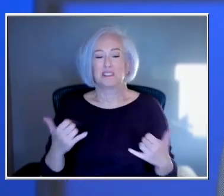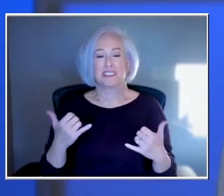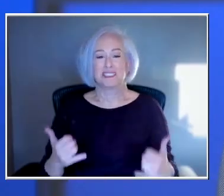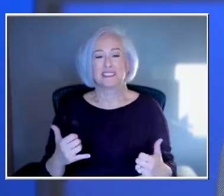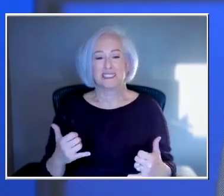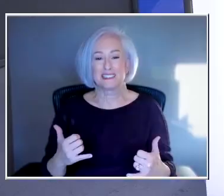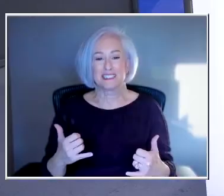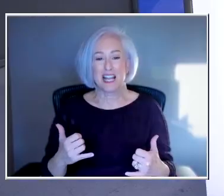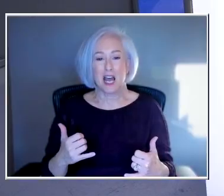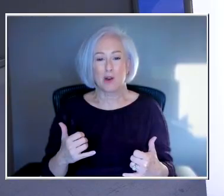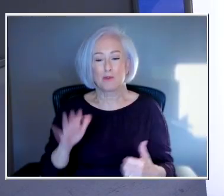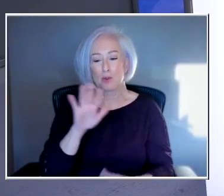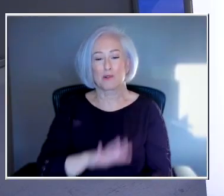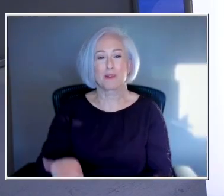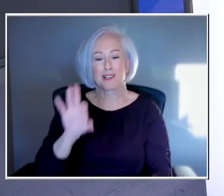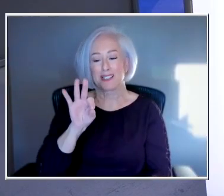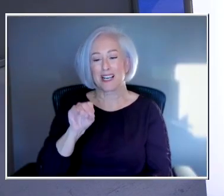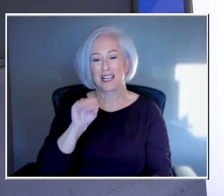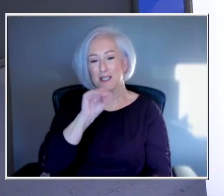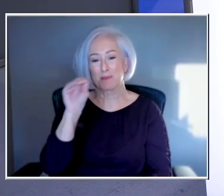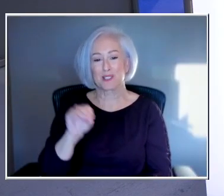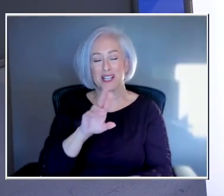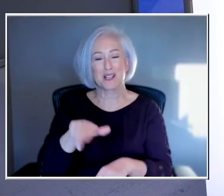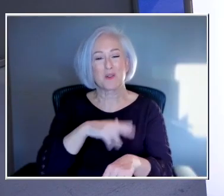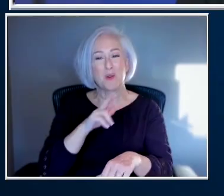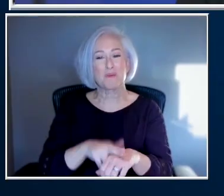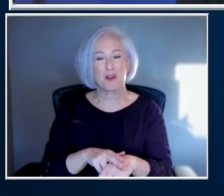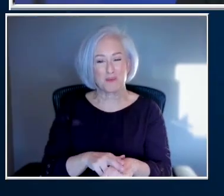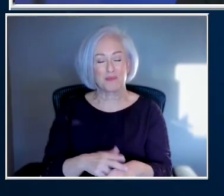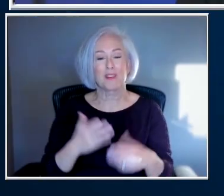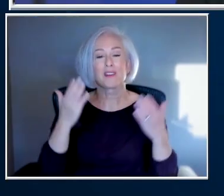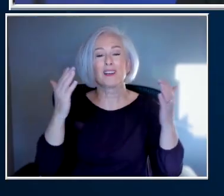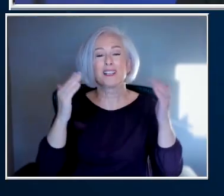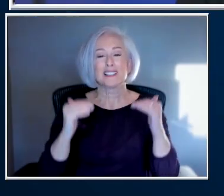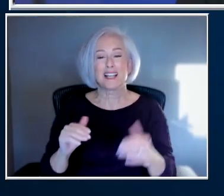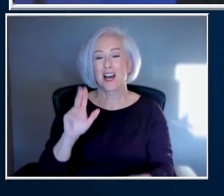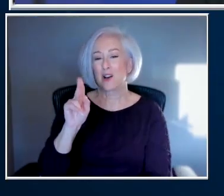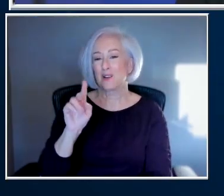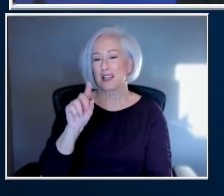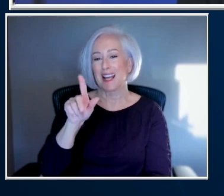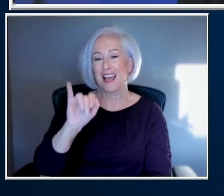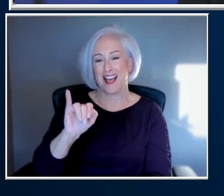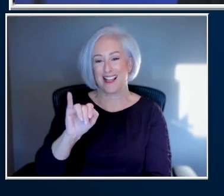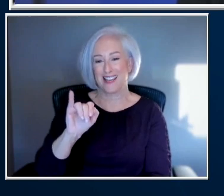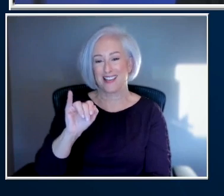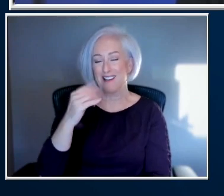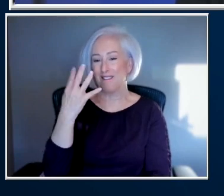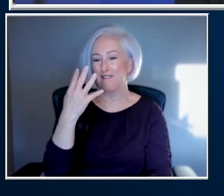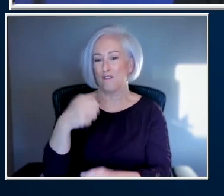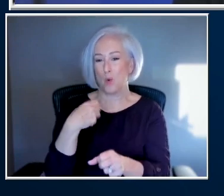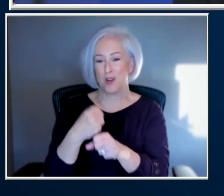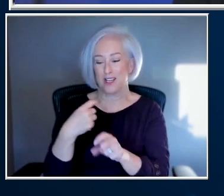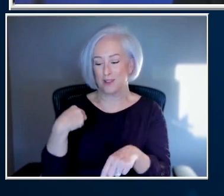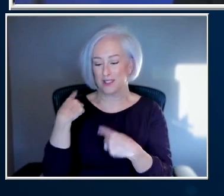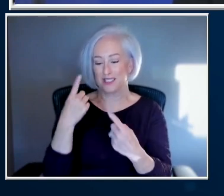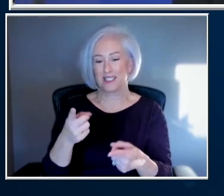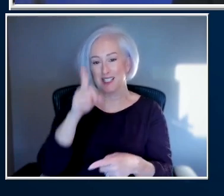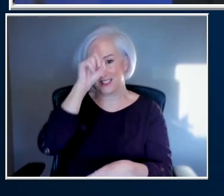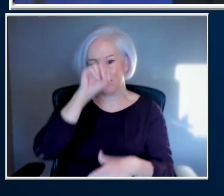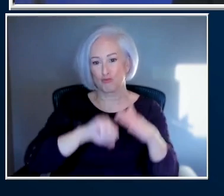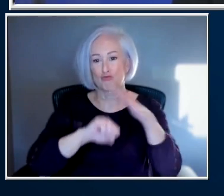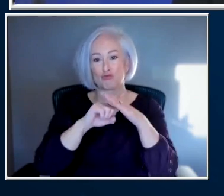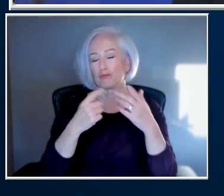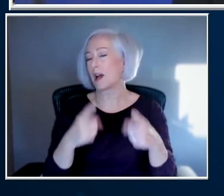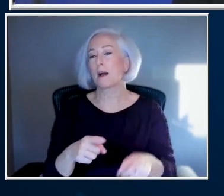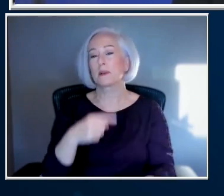90% normal. Good. So You guys are doing that's good. Well, let's talk with Kelly, because it's been 4 years, Kelly, since you had your stroke. Take us back to the day